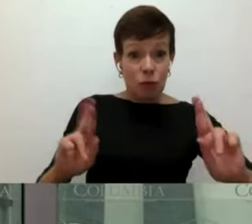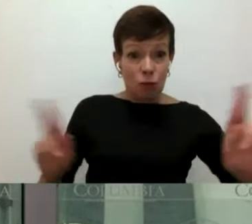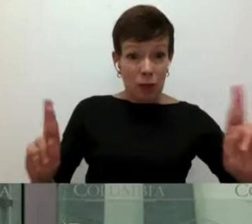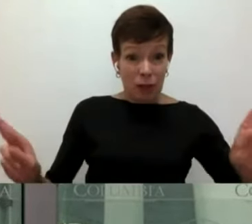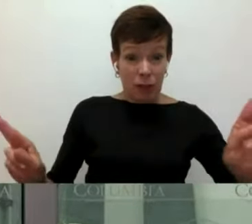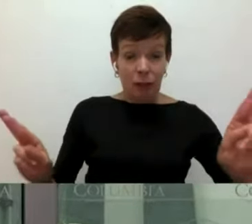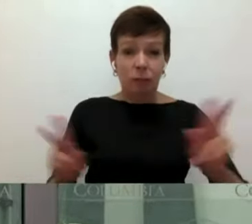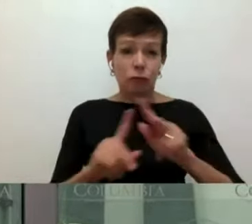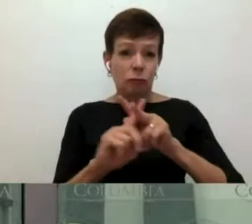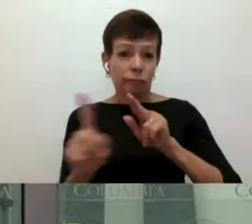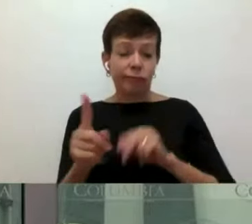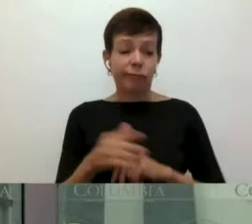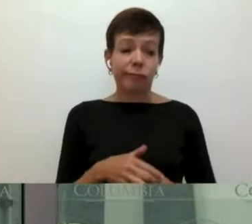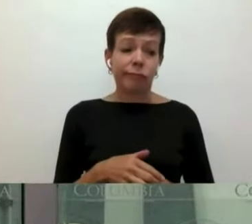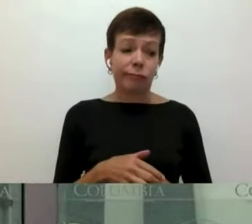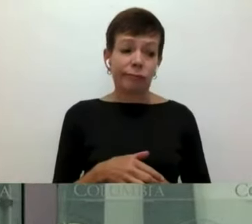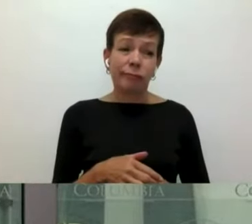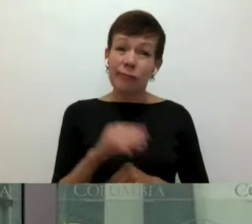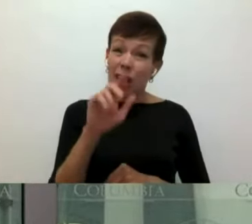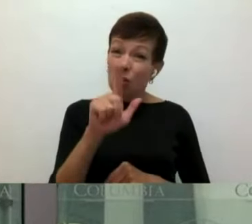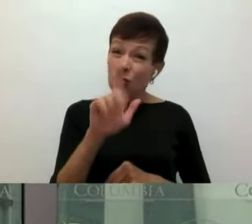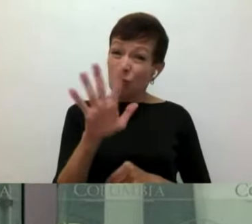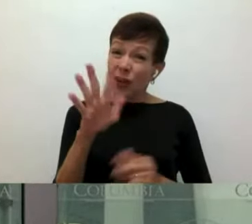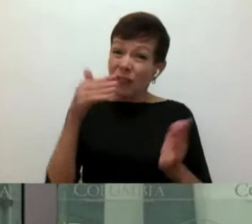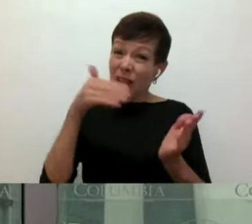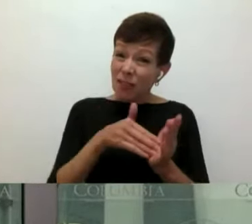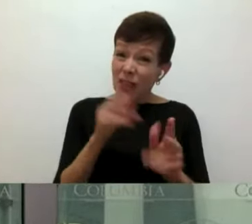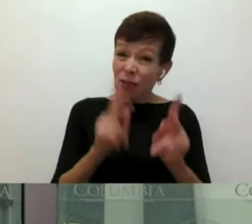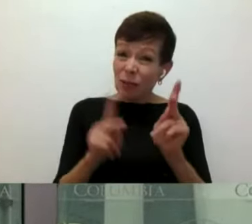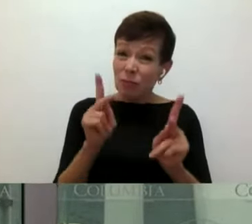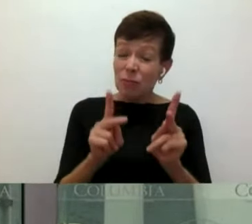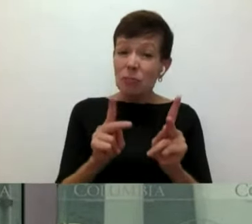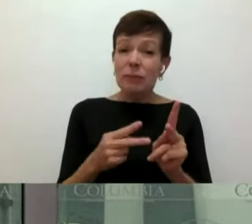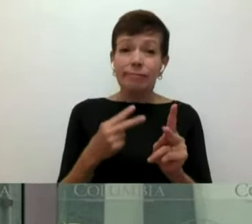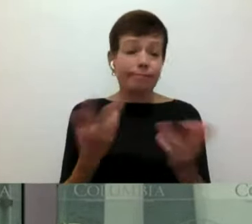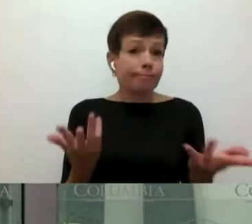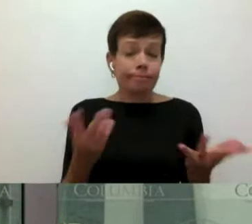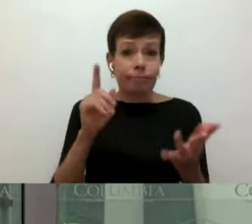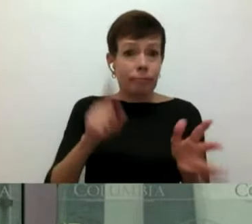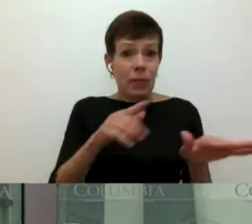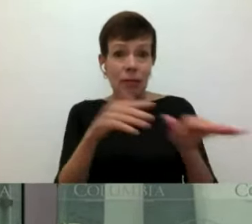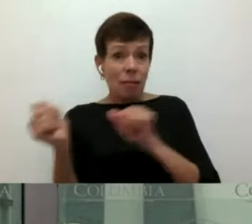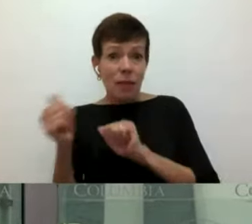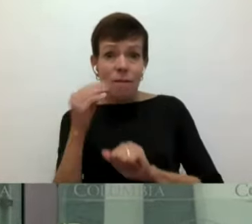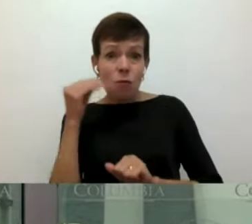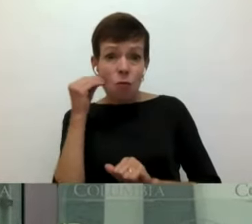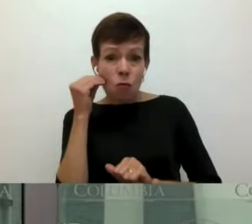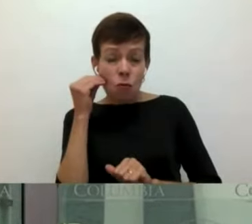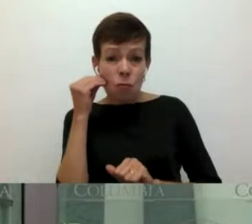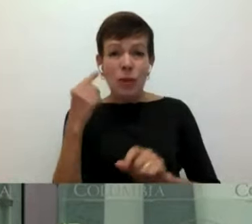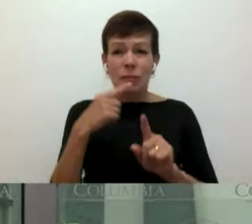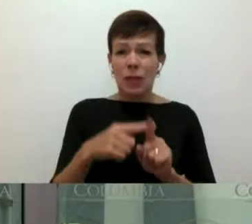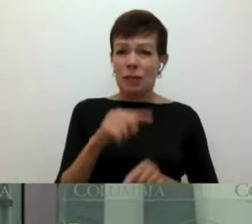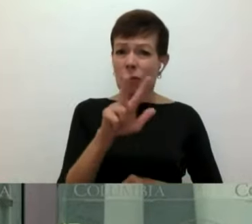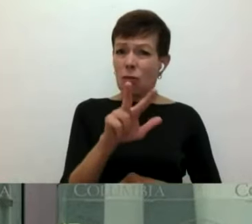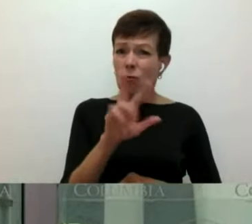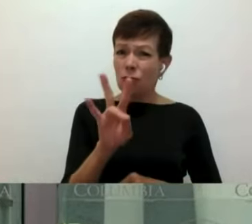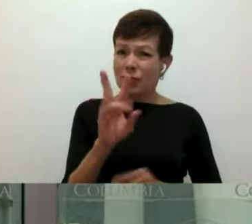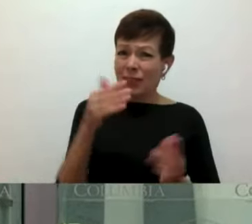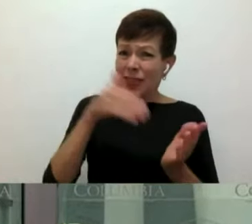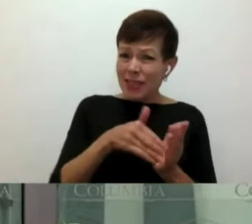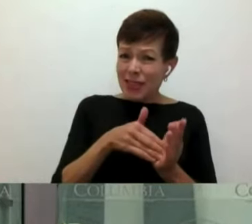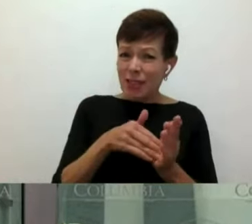on evacuation alert. That is 25,000 people who have been forced out of their home due to wildfire